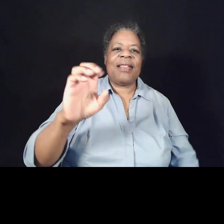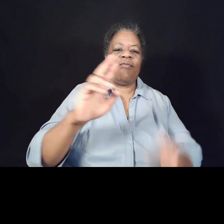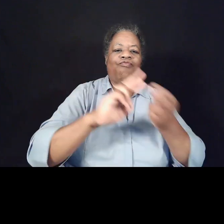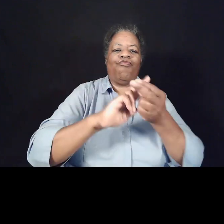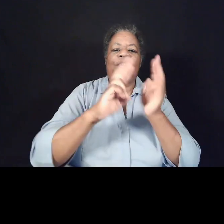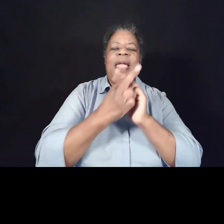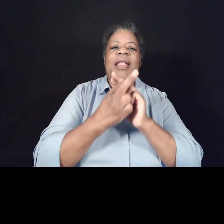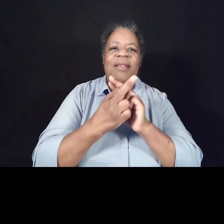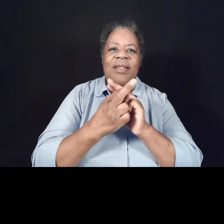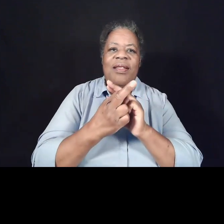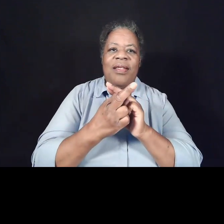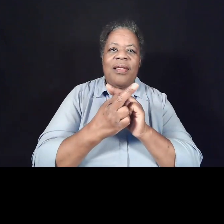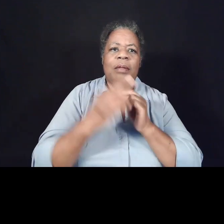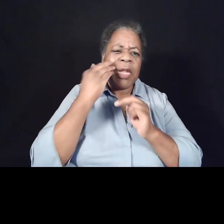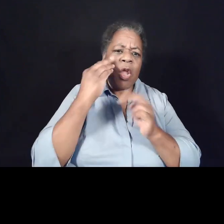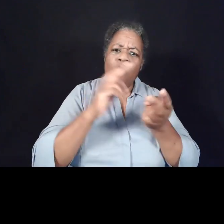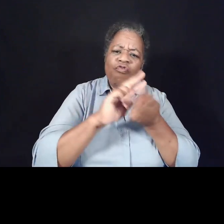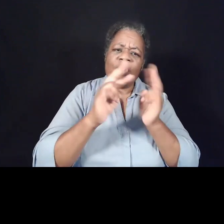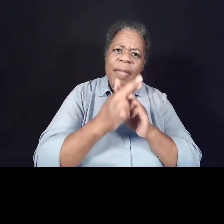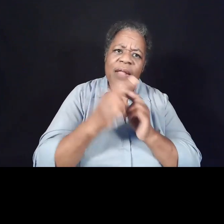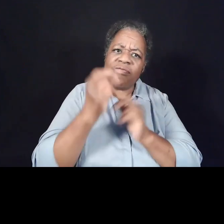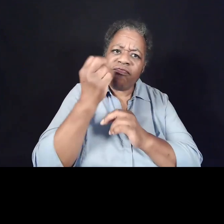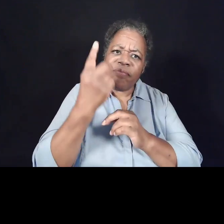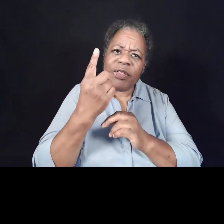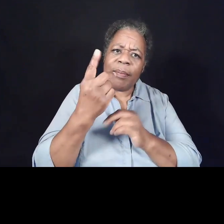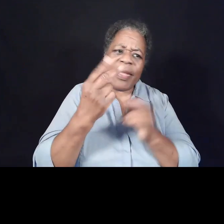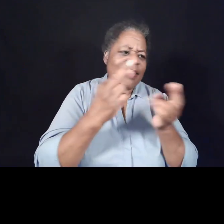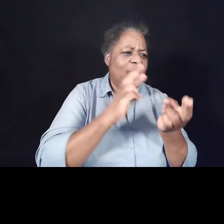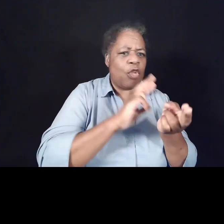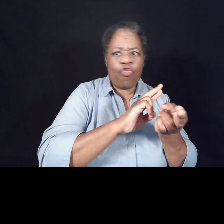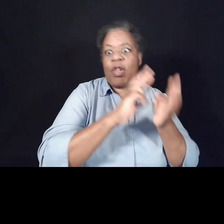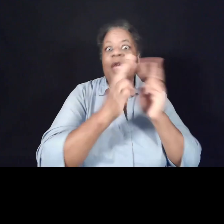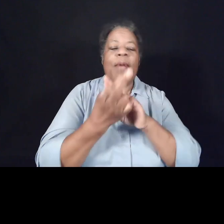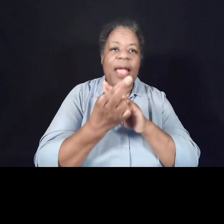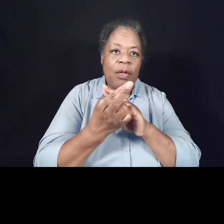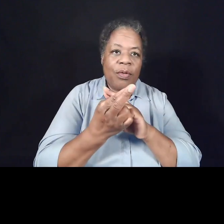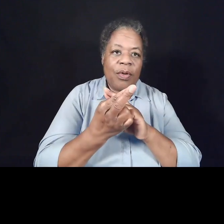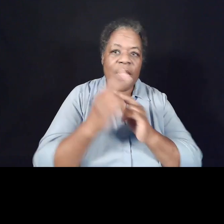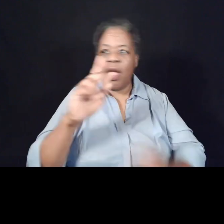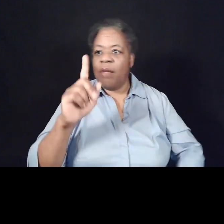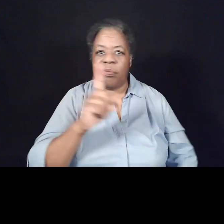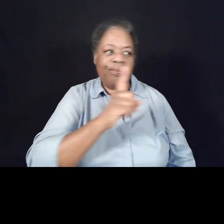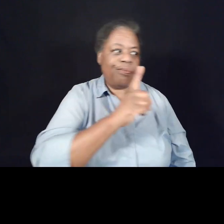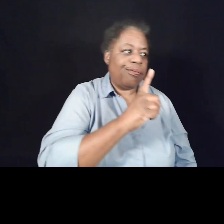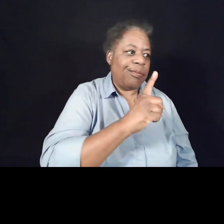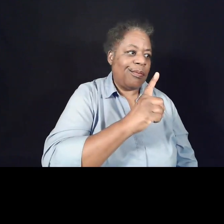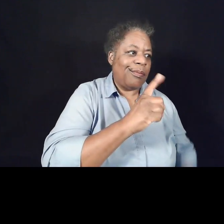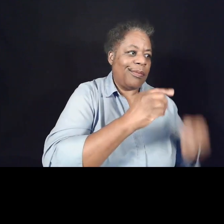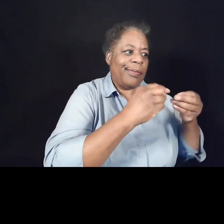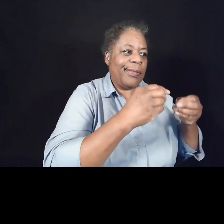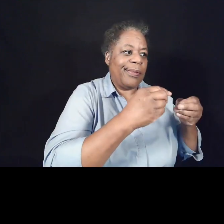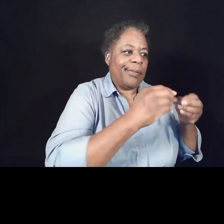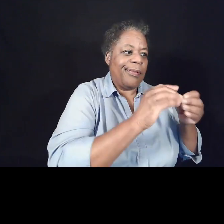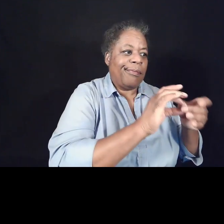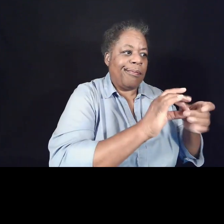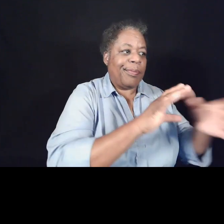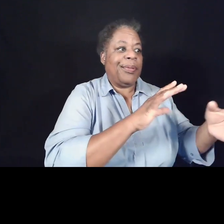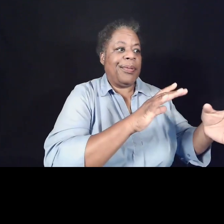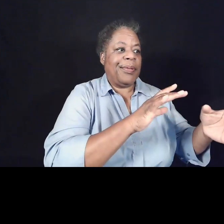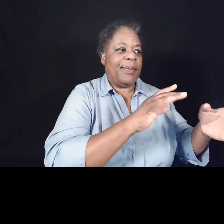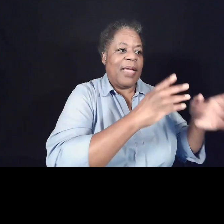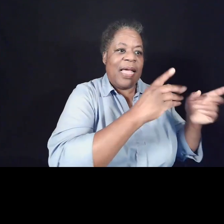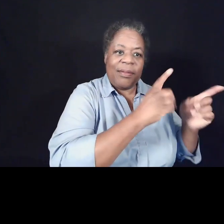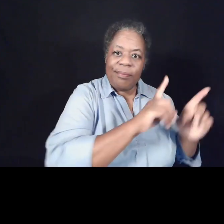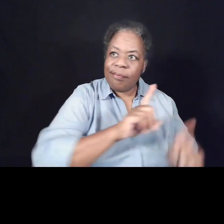We know what repentance means. It means turning around, turning away from worldliness and turning toward